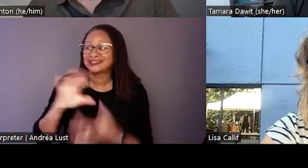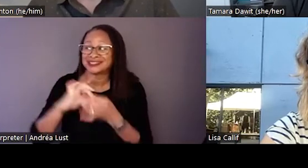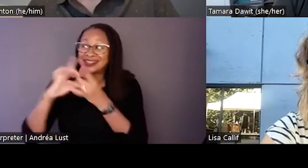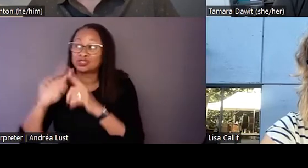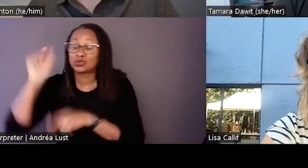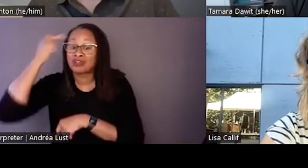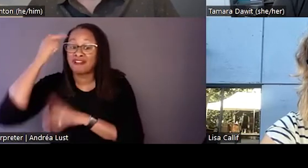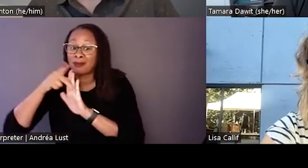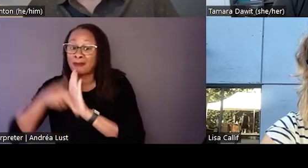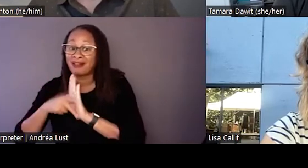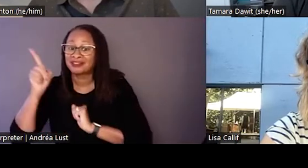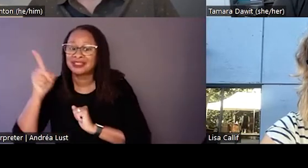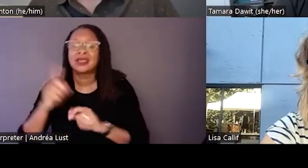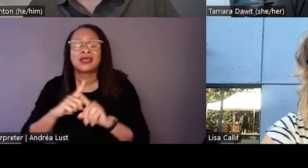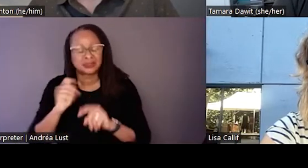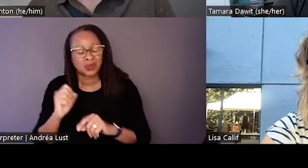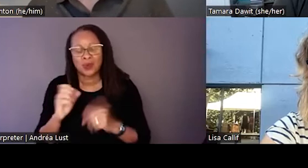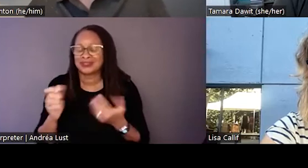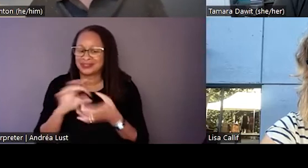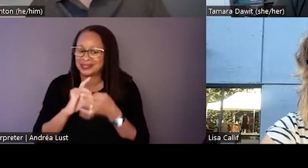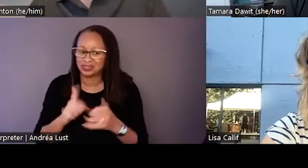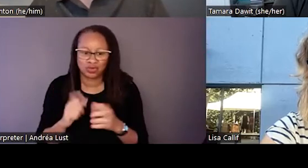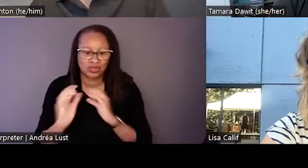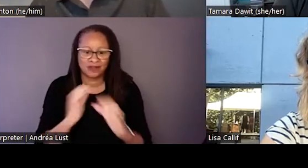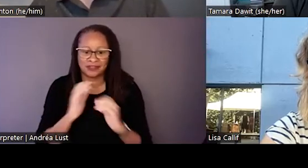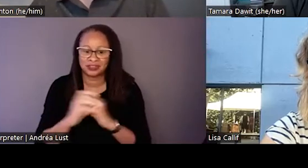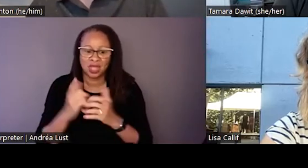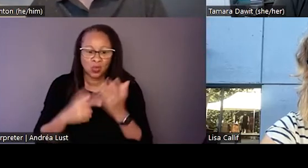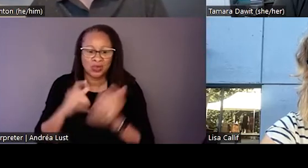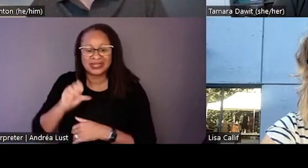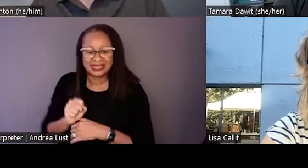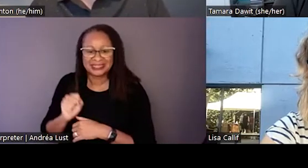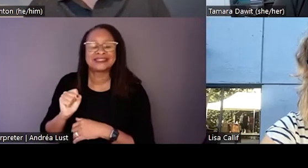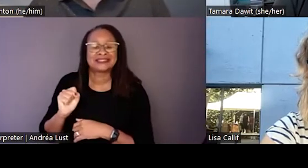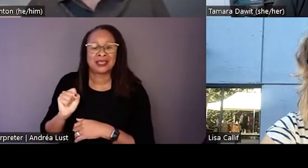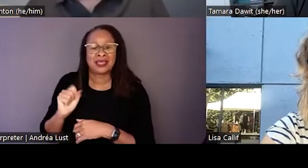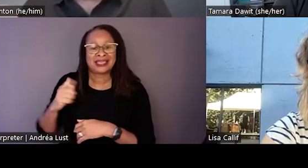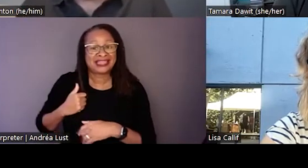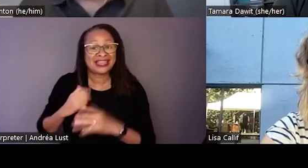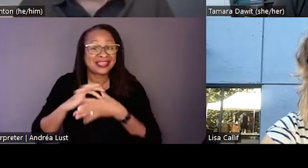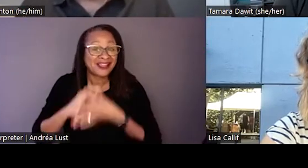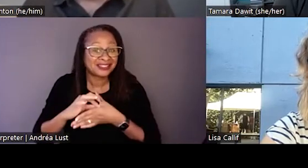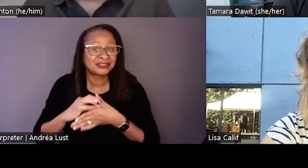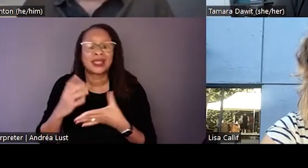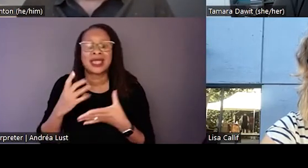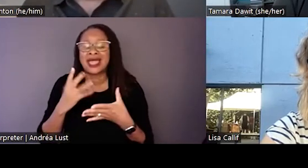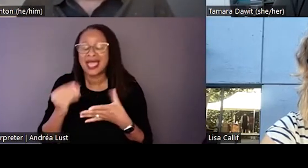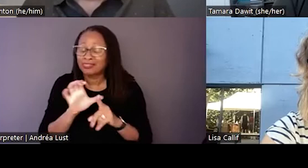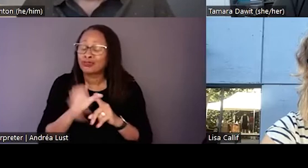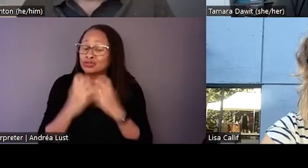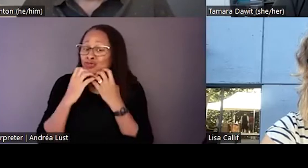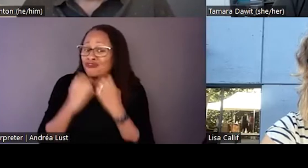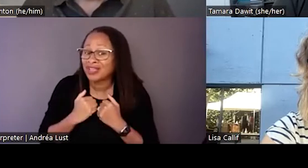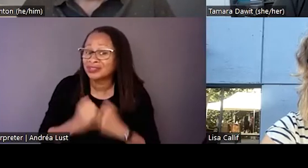it is very much tied into the conversation of what is Canadian content and what is the cultural value and